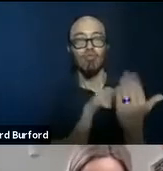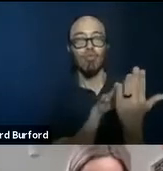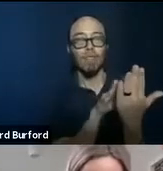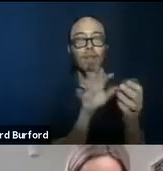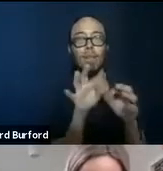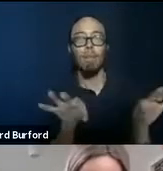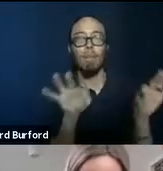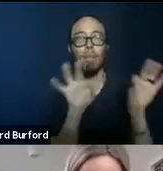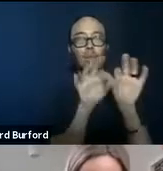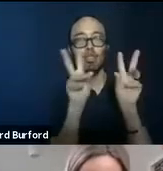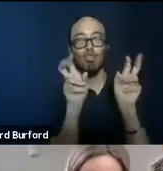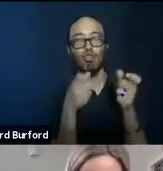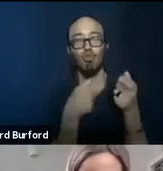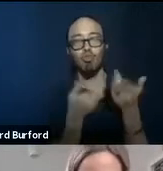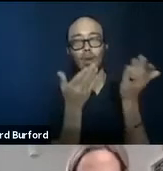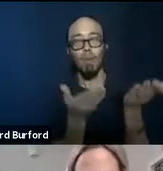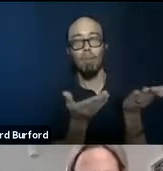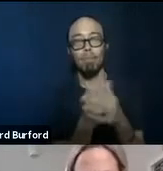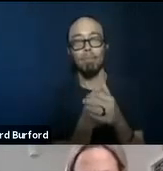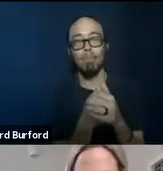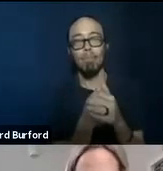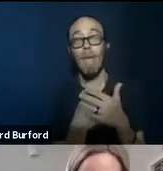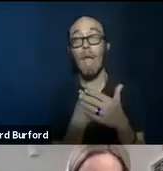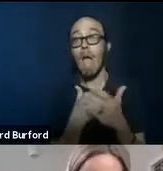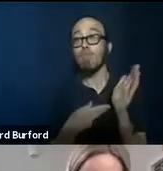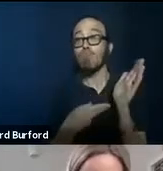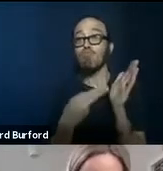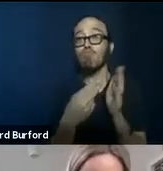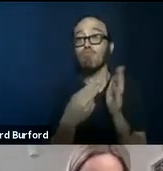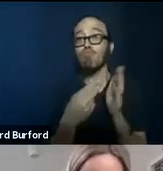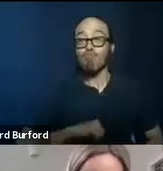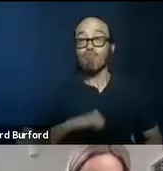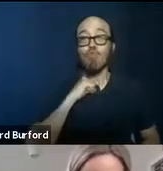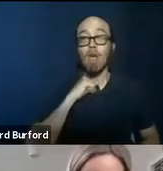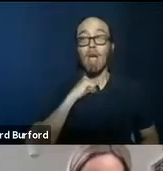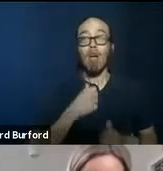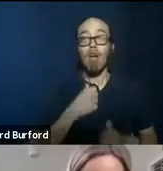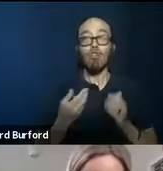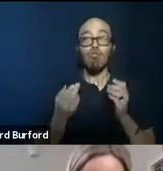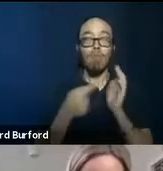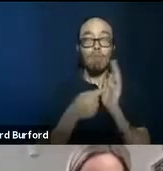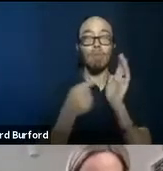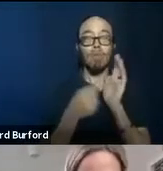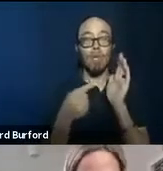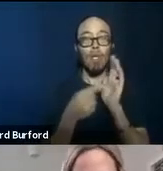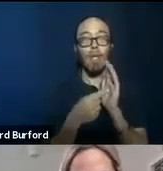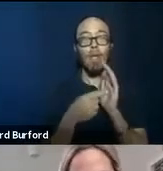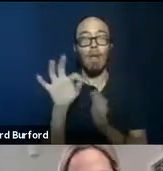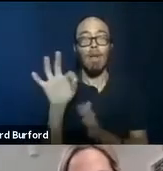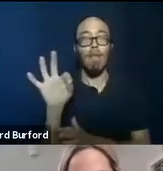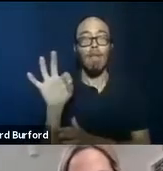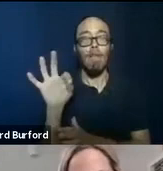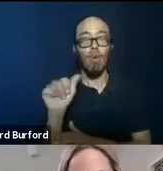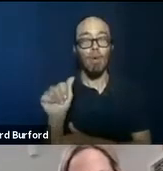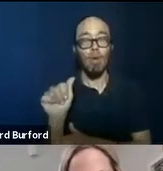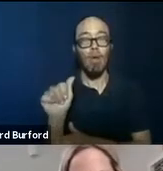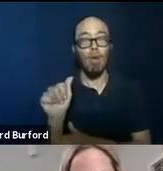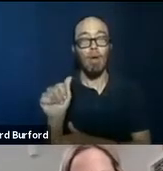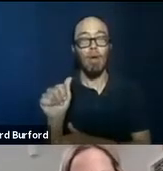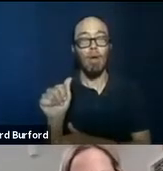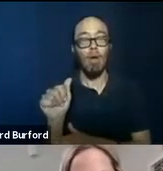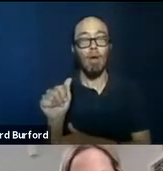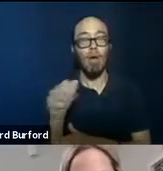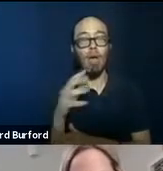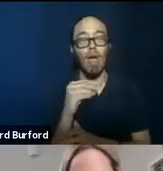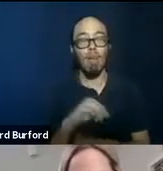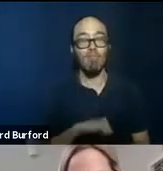raised. I am proud to represent South Florida in the United States House of Representatives. I'm proud to be a